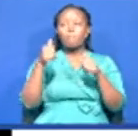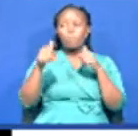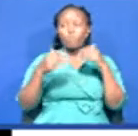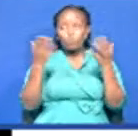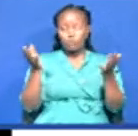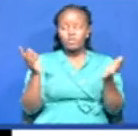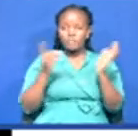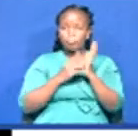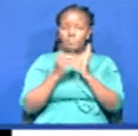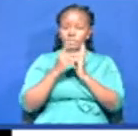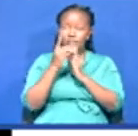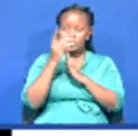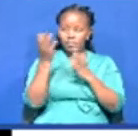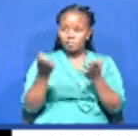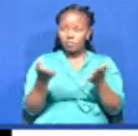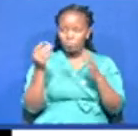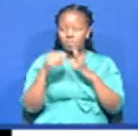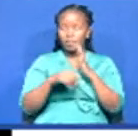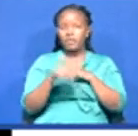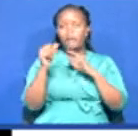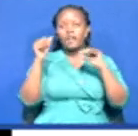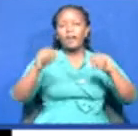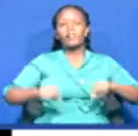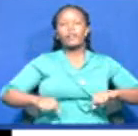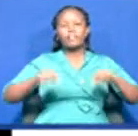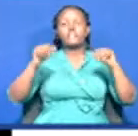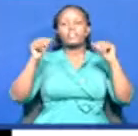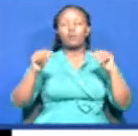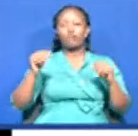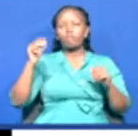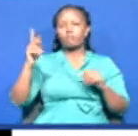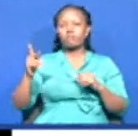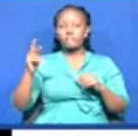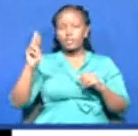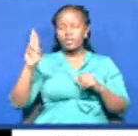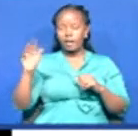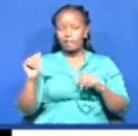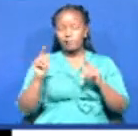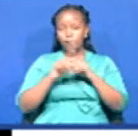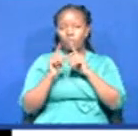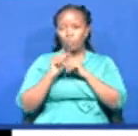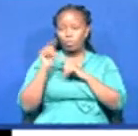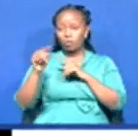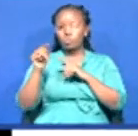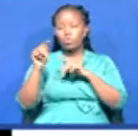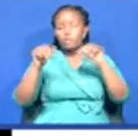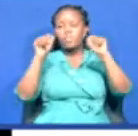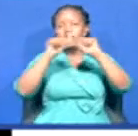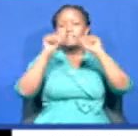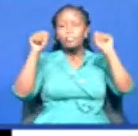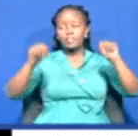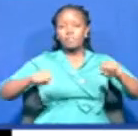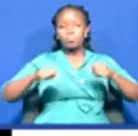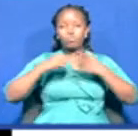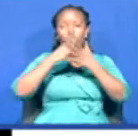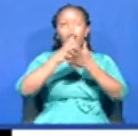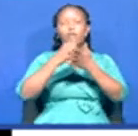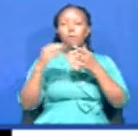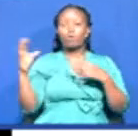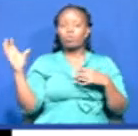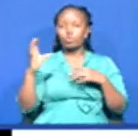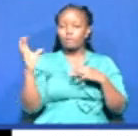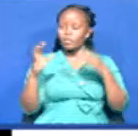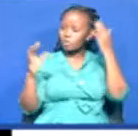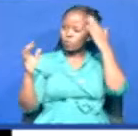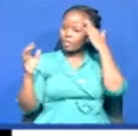developed under the chair of KRA. And this particular system will enable consumers to identify counterfeit